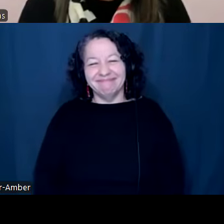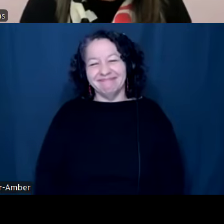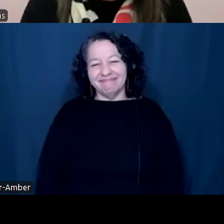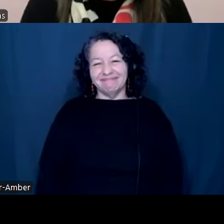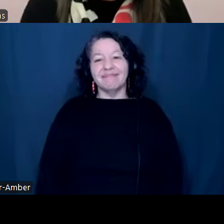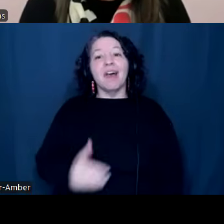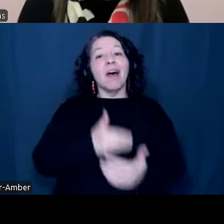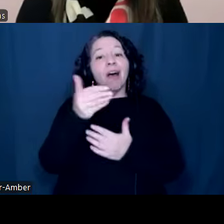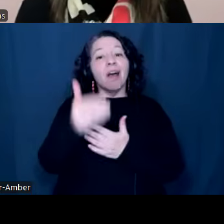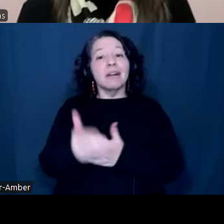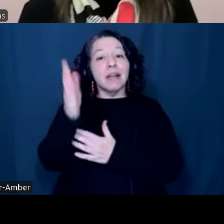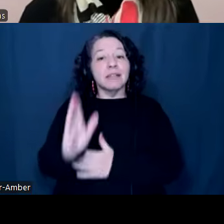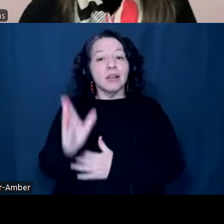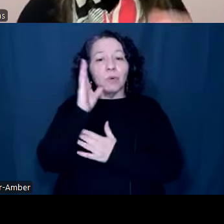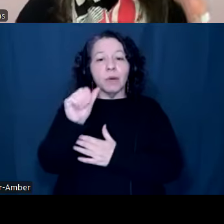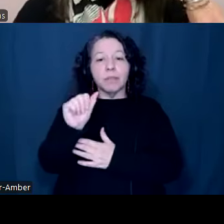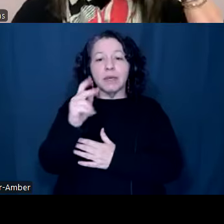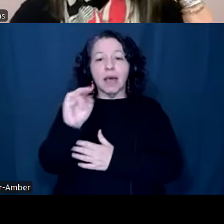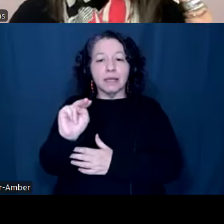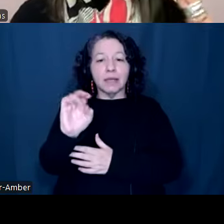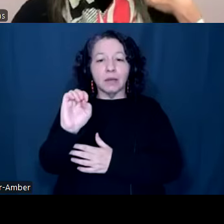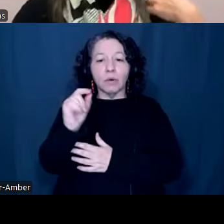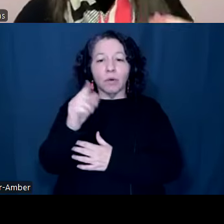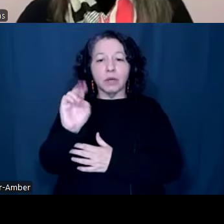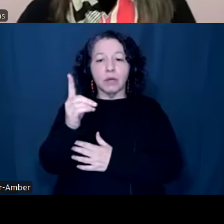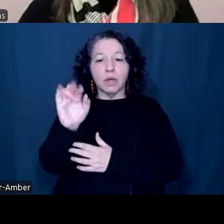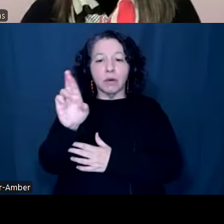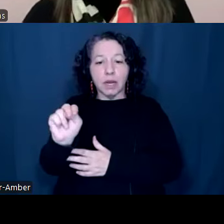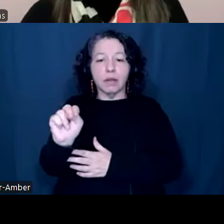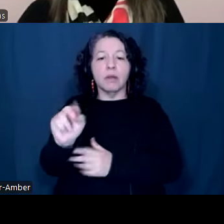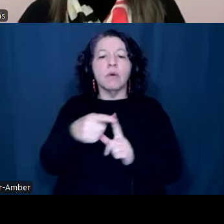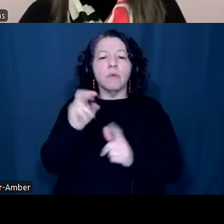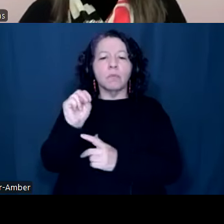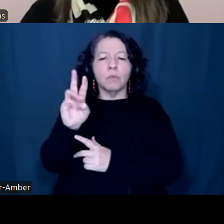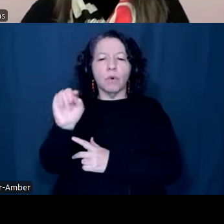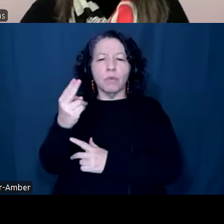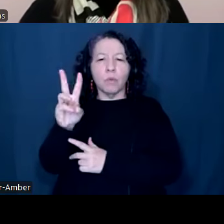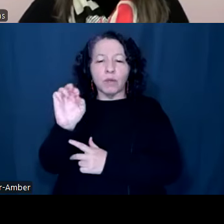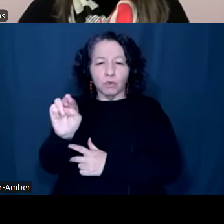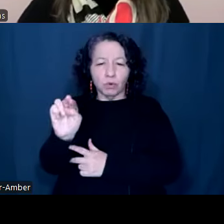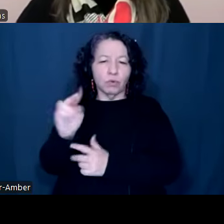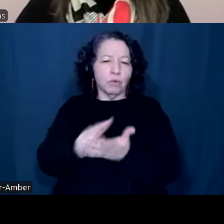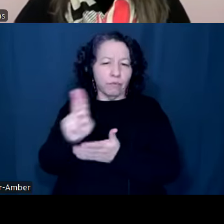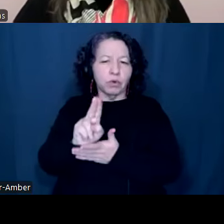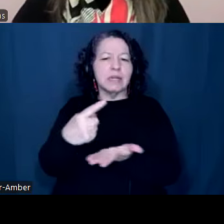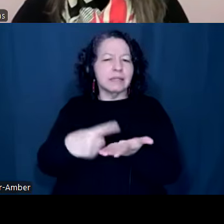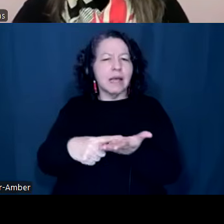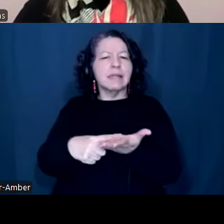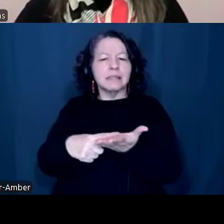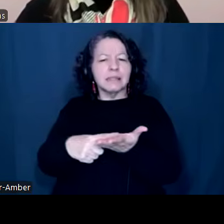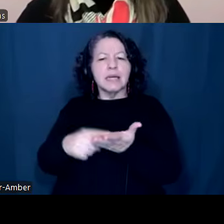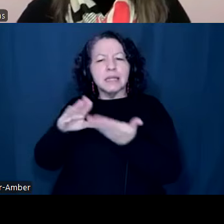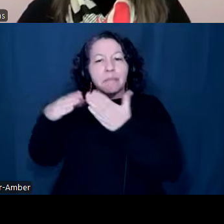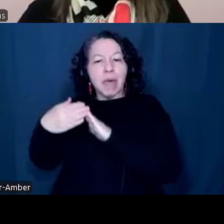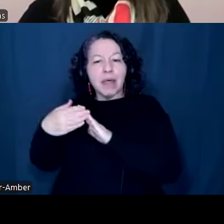Our next lecture is going to be Akin Angudorian from Northwestern University, talking about the metropolitan walls